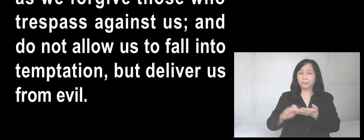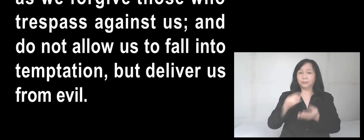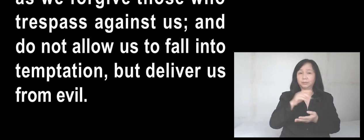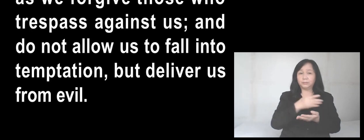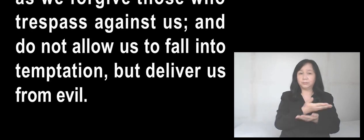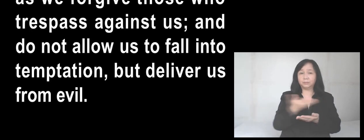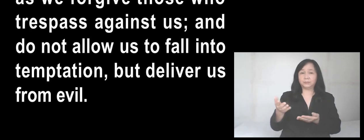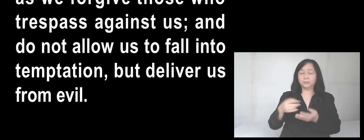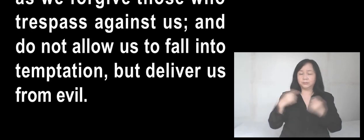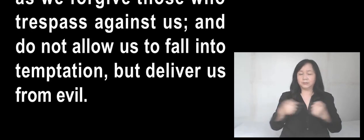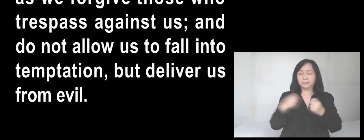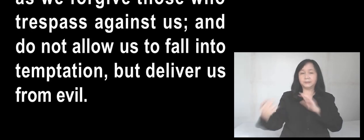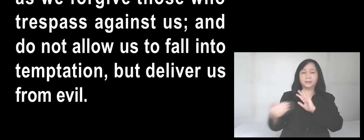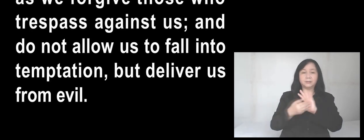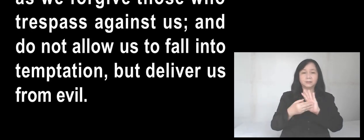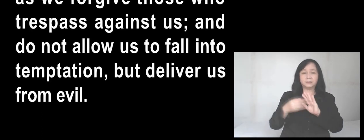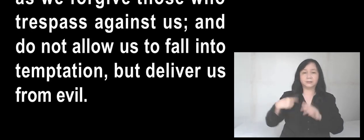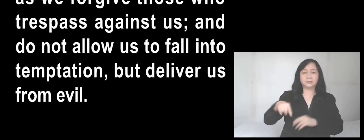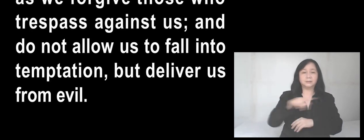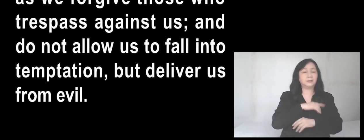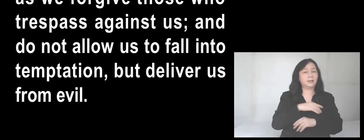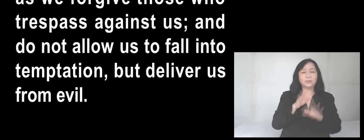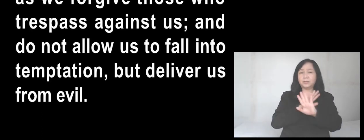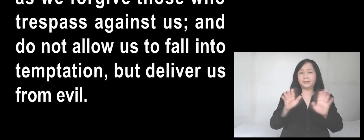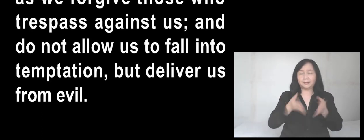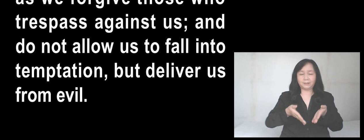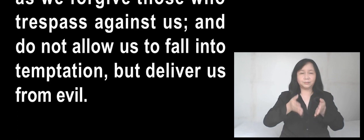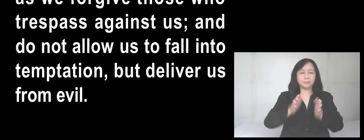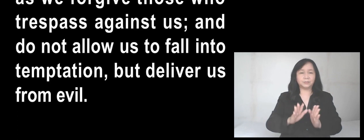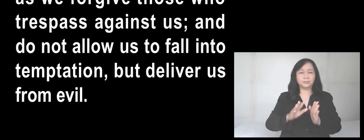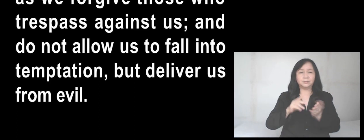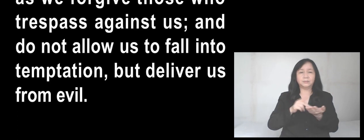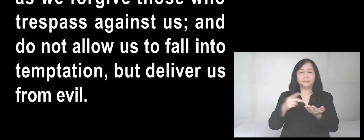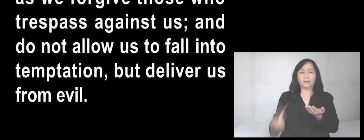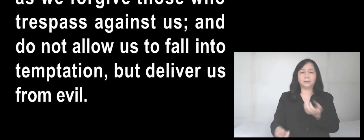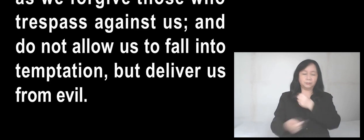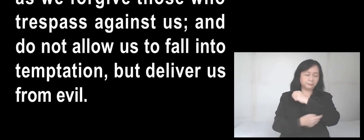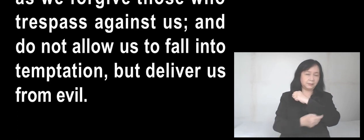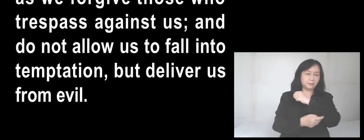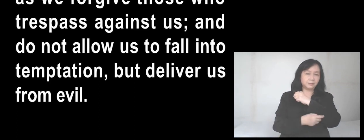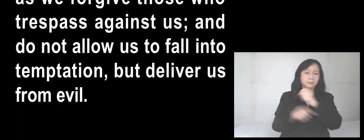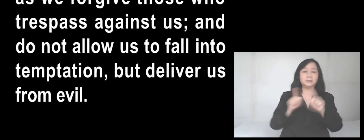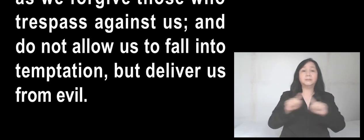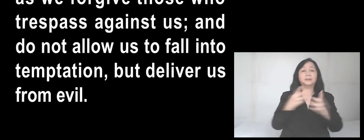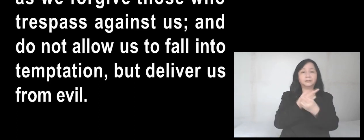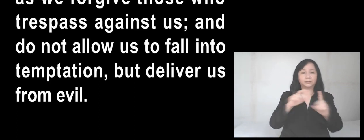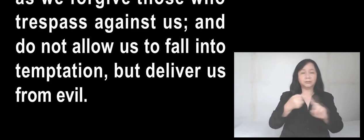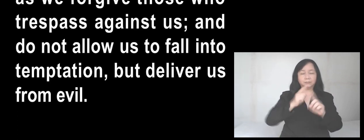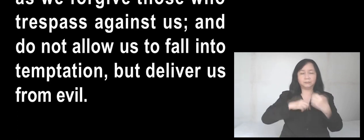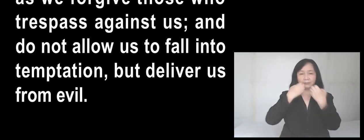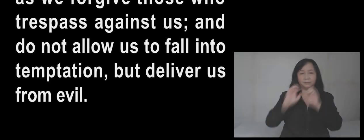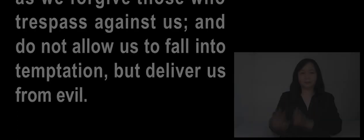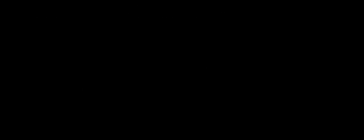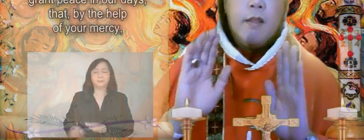forgive those who trespass against us. And do not allow us to fall into temptation, but deliver us from